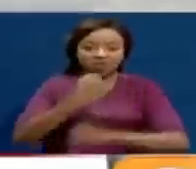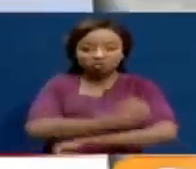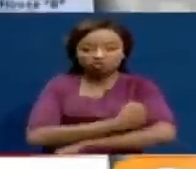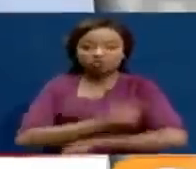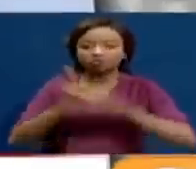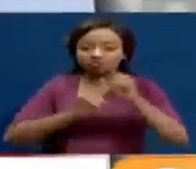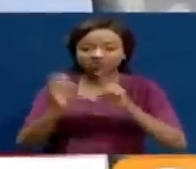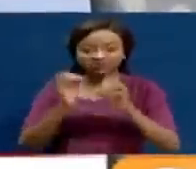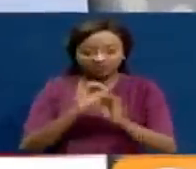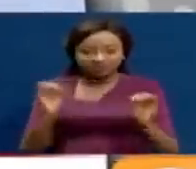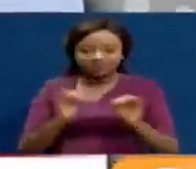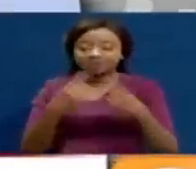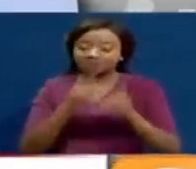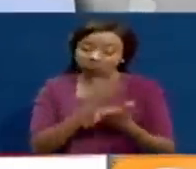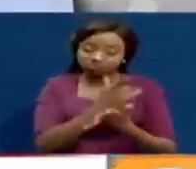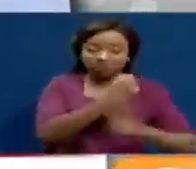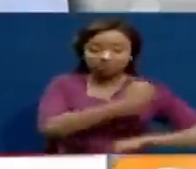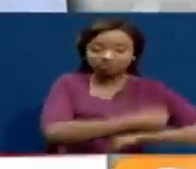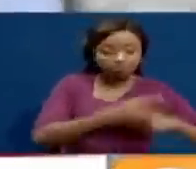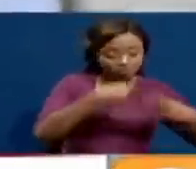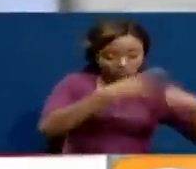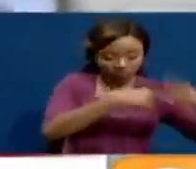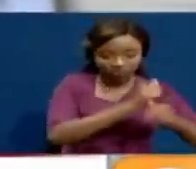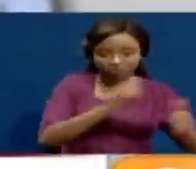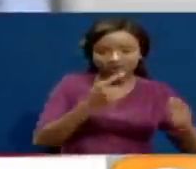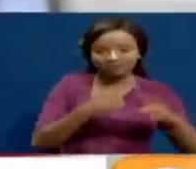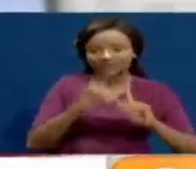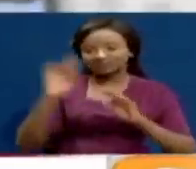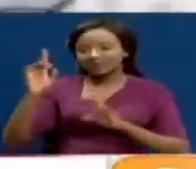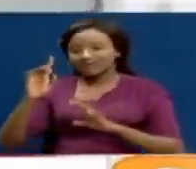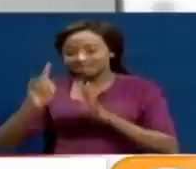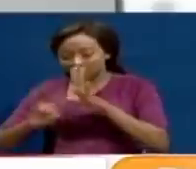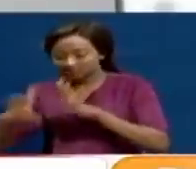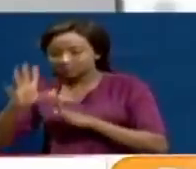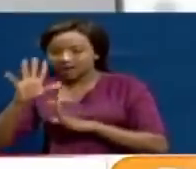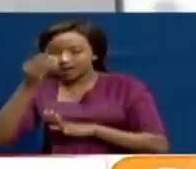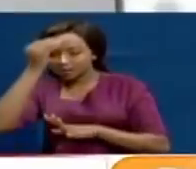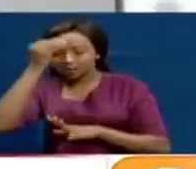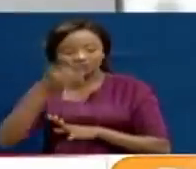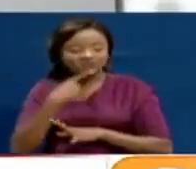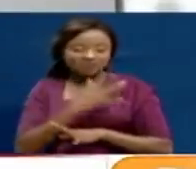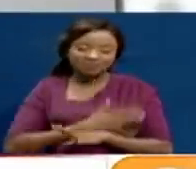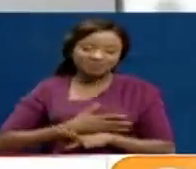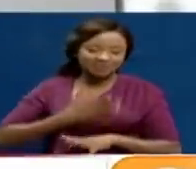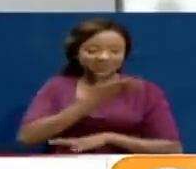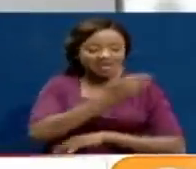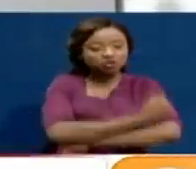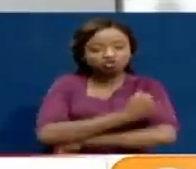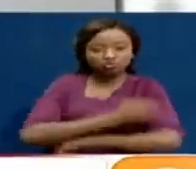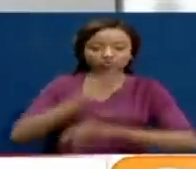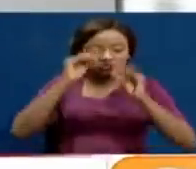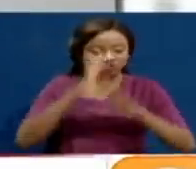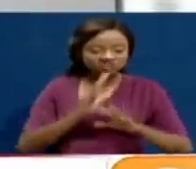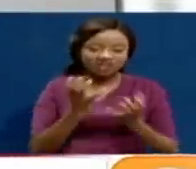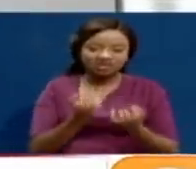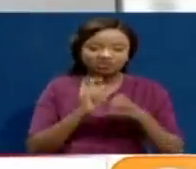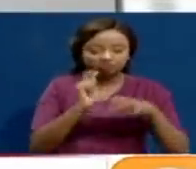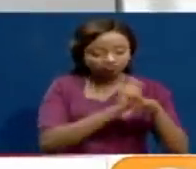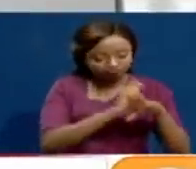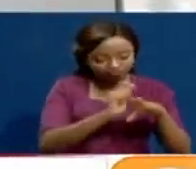While schools will remain open, the ministry is urging extra caution, warning against physical contact in schools and urging for high standards of